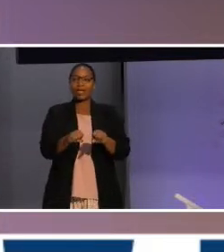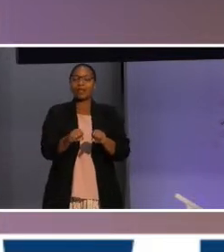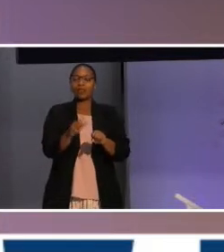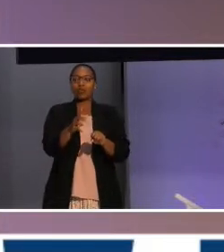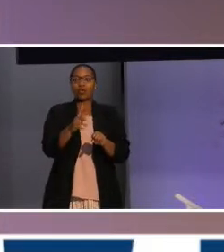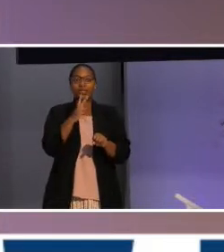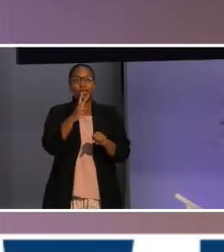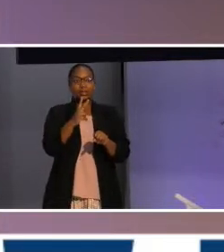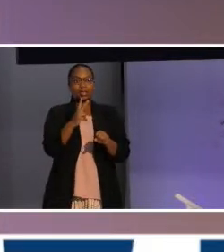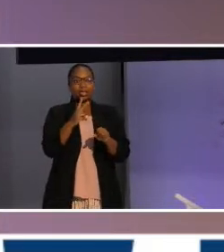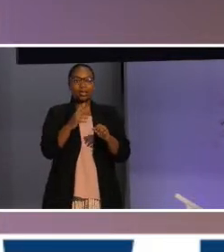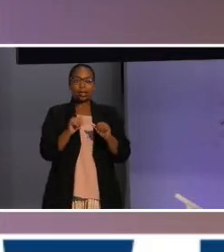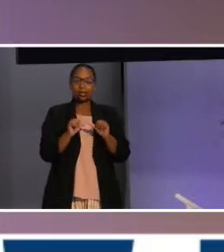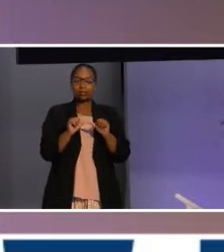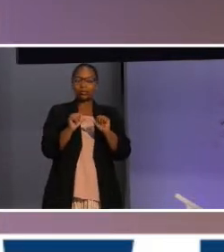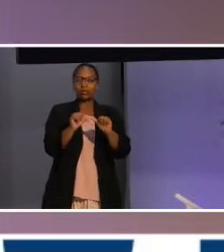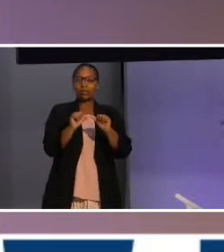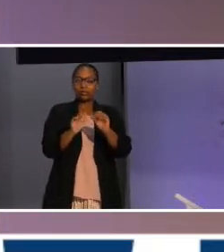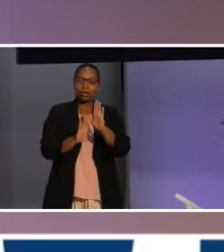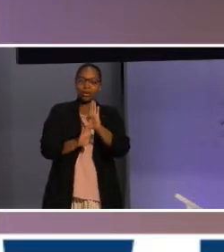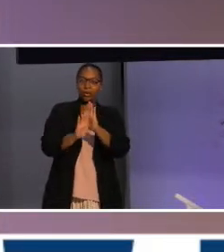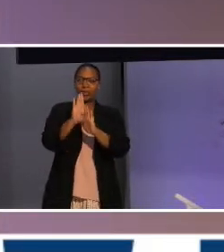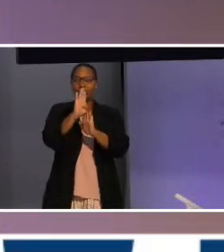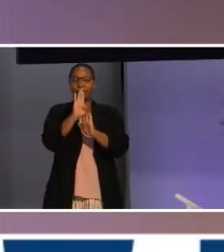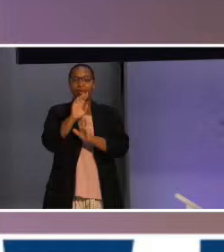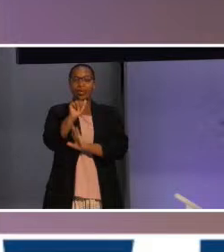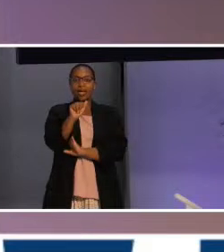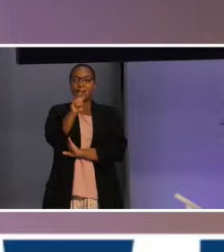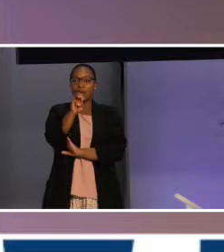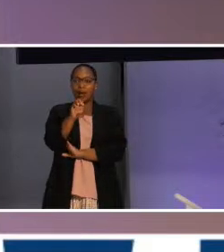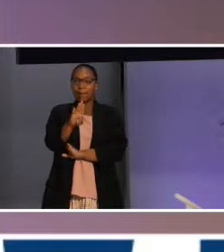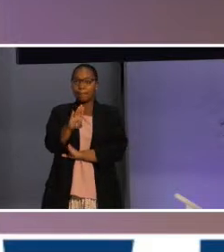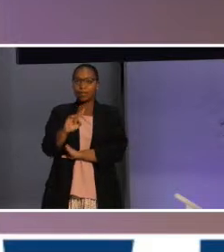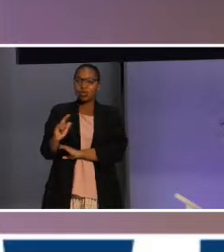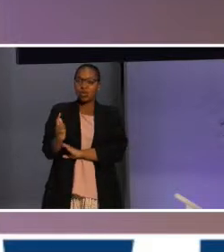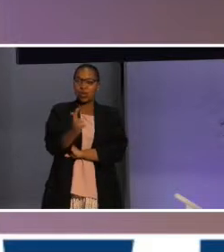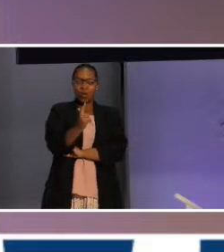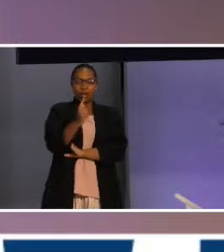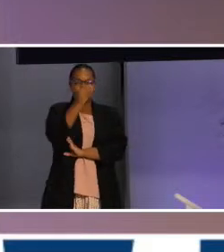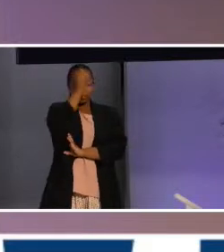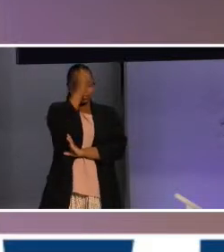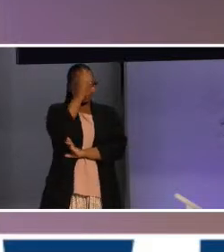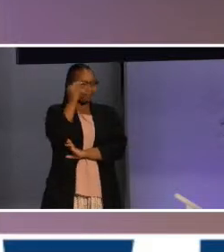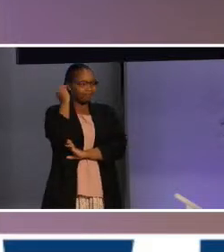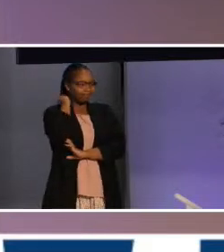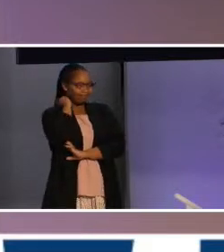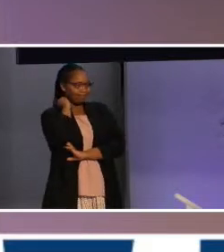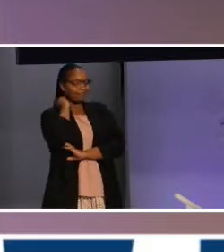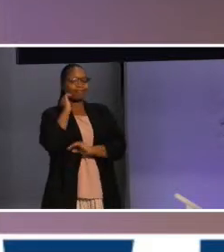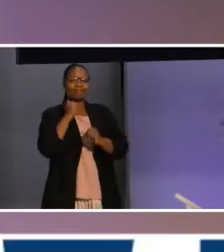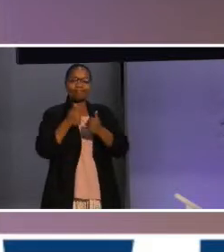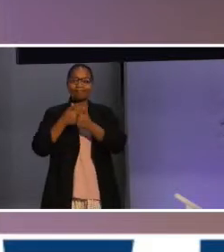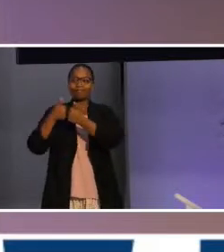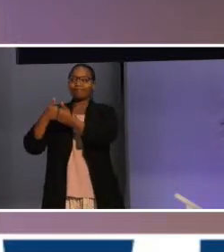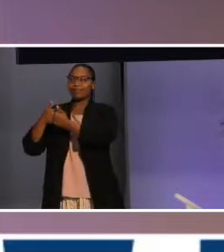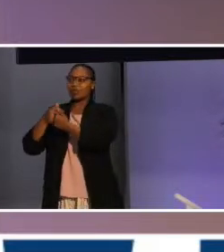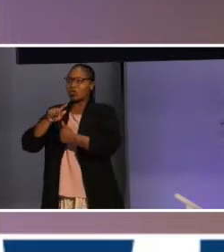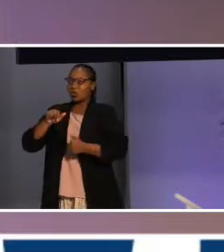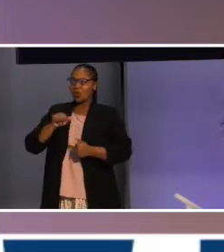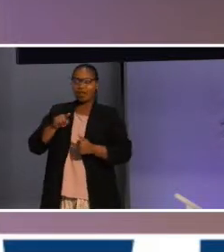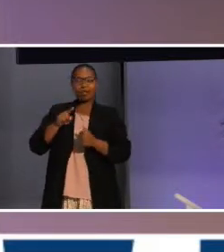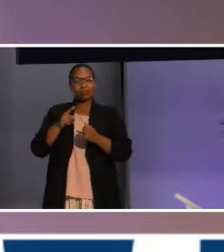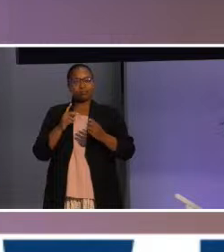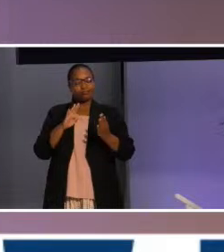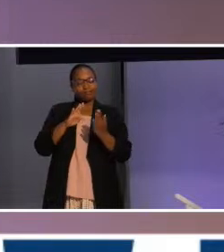We believe that every one of us are mindful of these challenges that we all have to embrace.